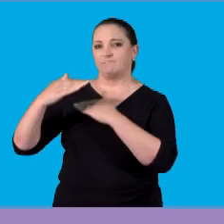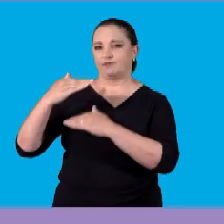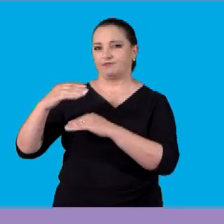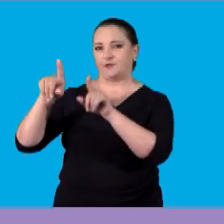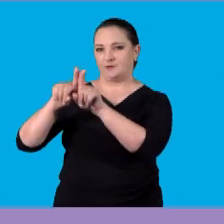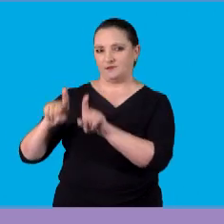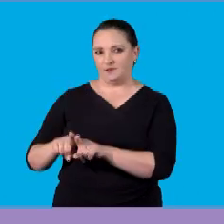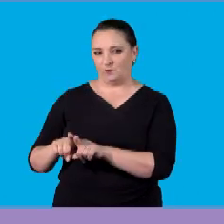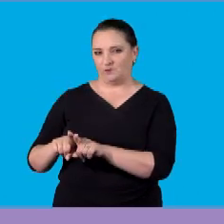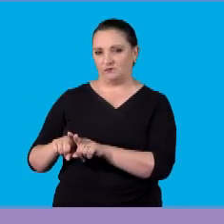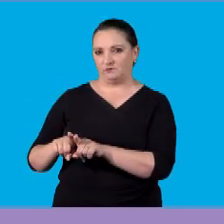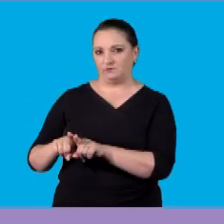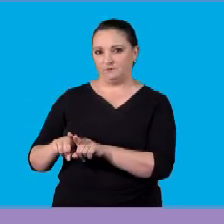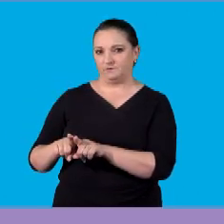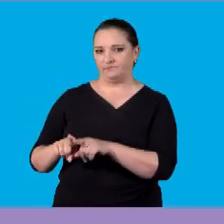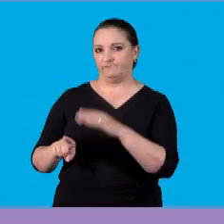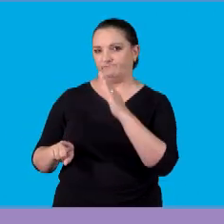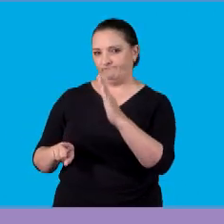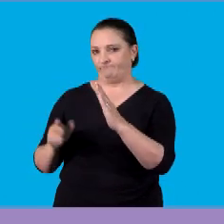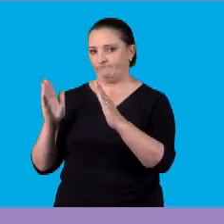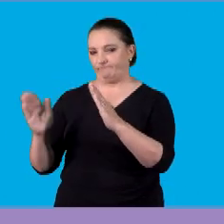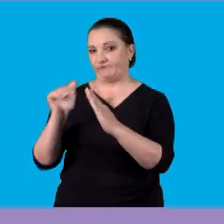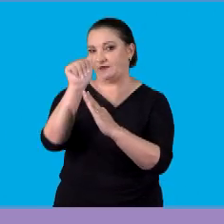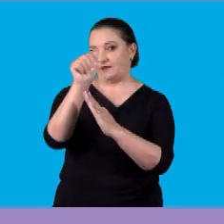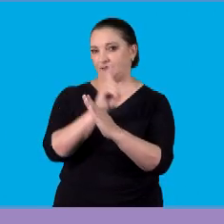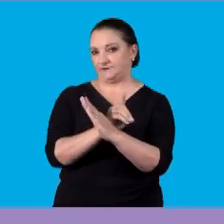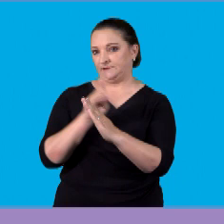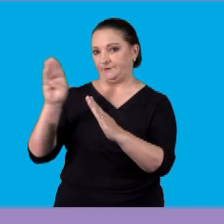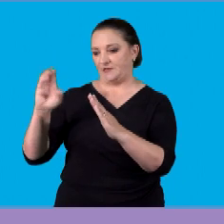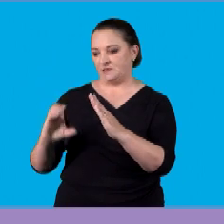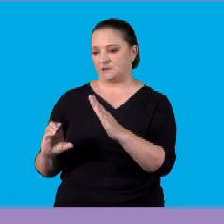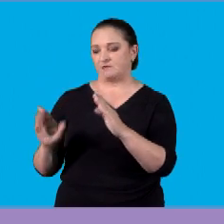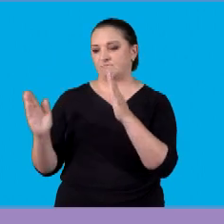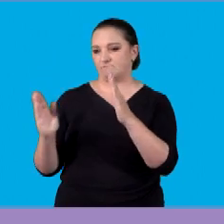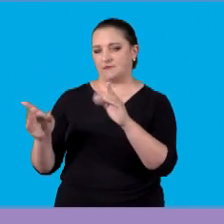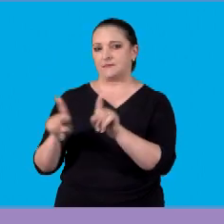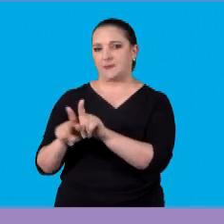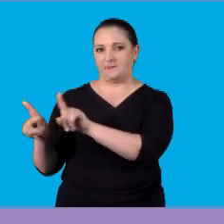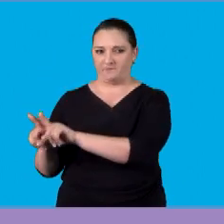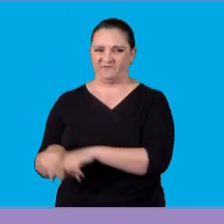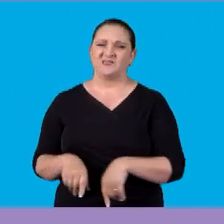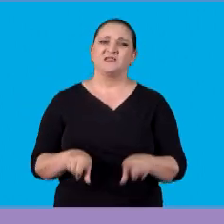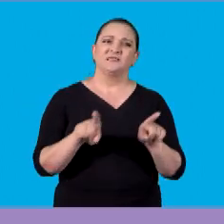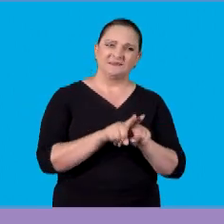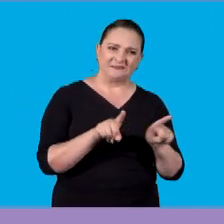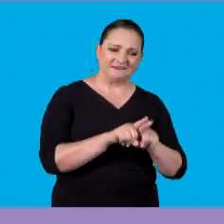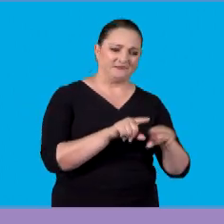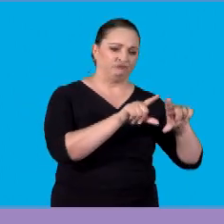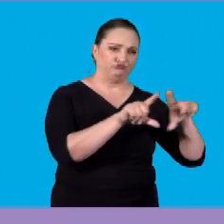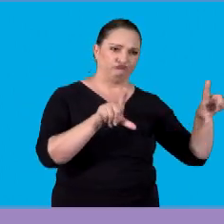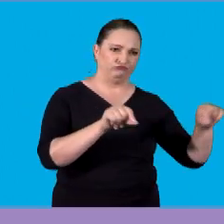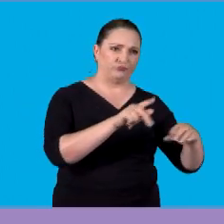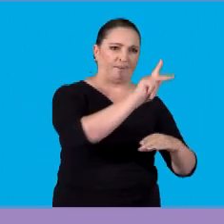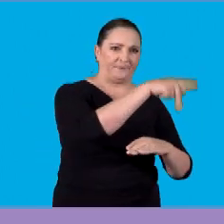BC. Now, of course, this is also true with a rectangle. So we will see there that PQ is equals